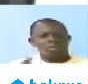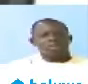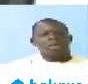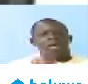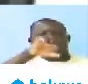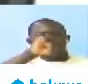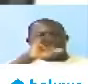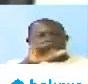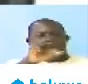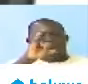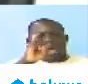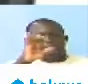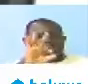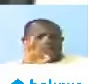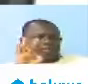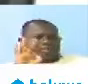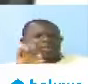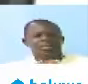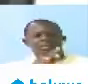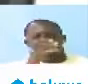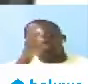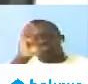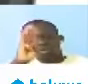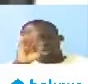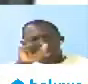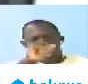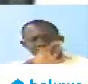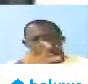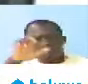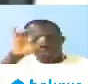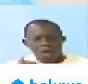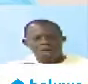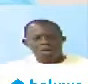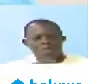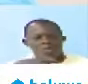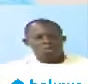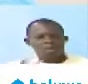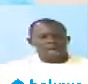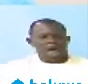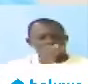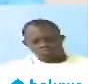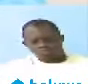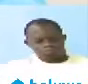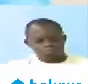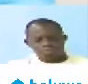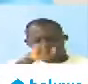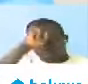Siadbari. Siadbari. Dictator Siadbari. Yes. I left all of Bondi. They wanted to topple him.